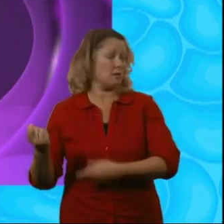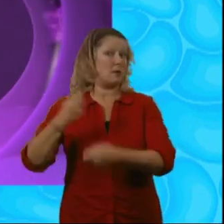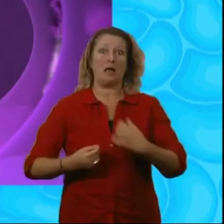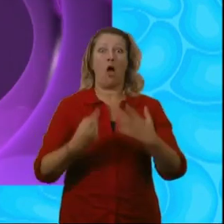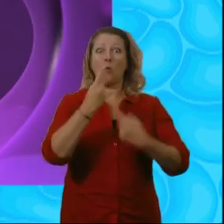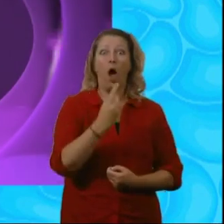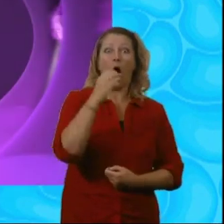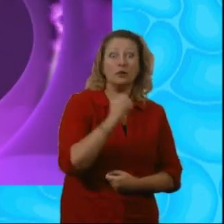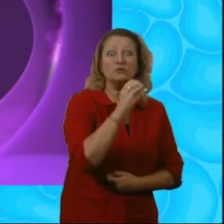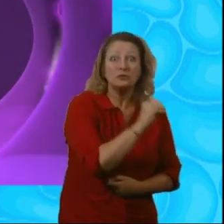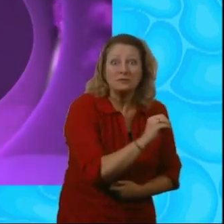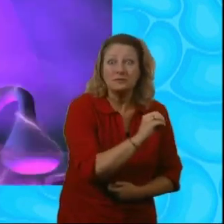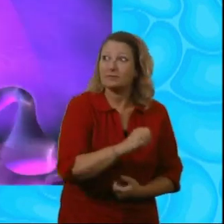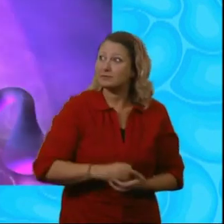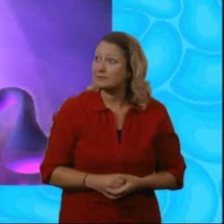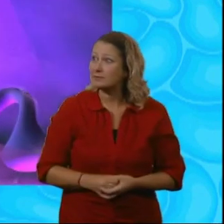into 100.